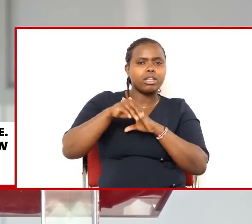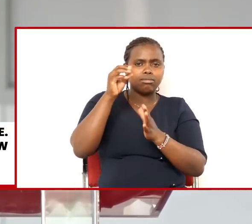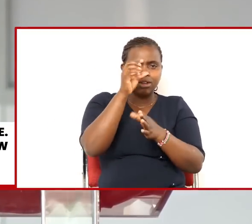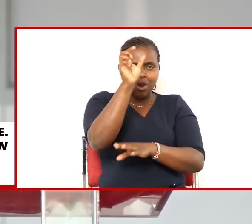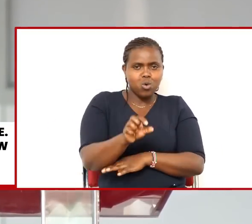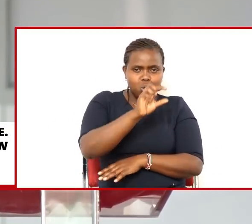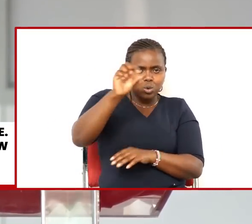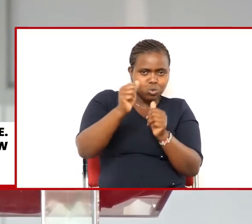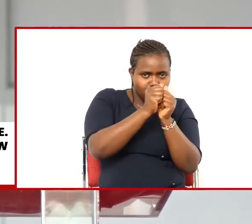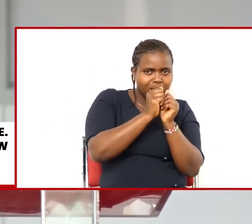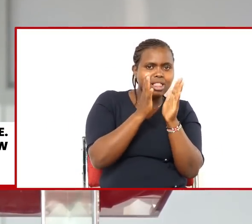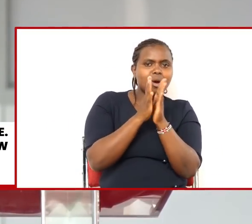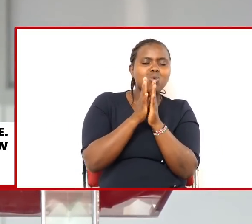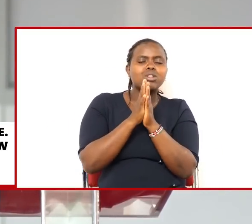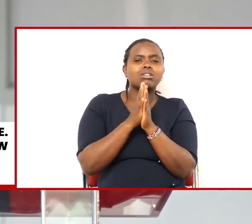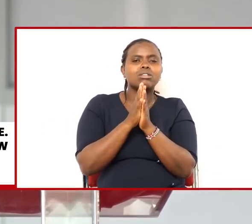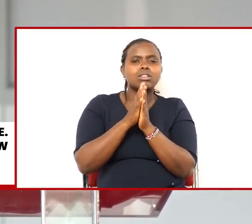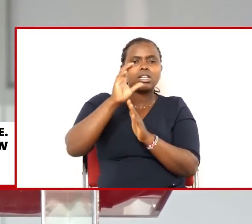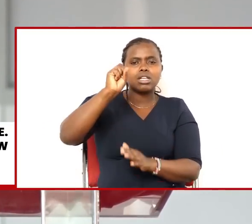Samson here. "Remember me."